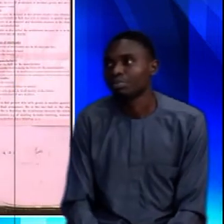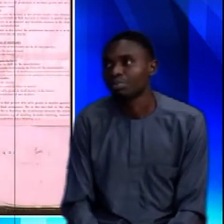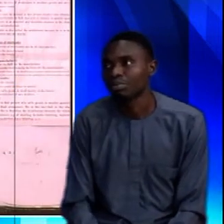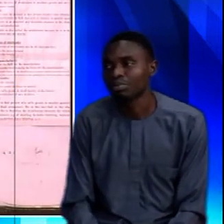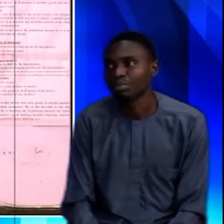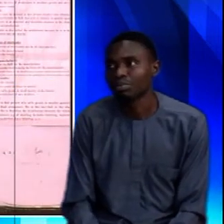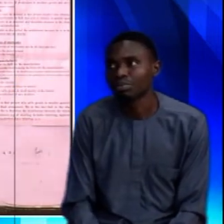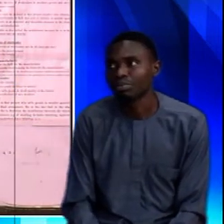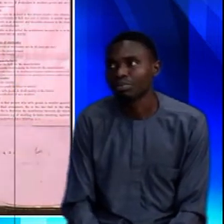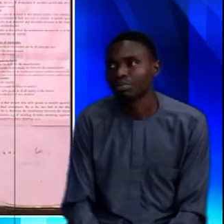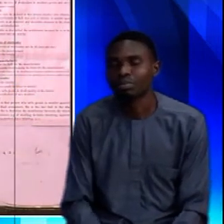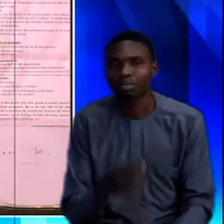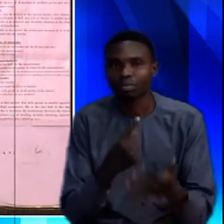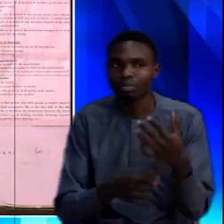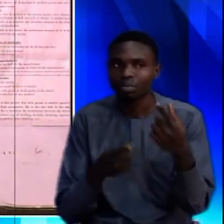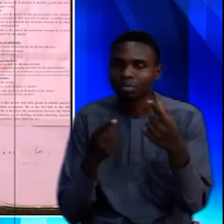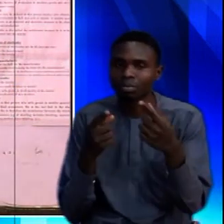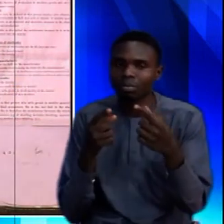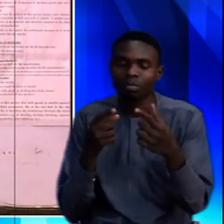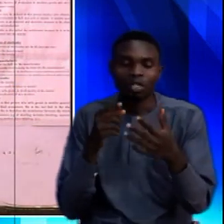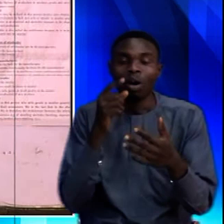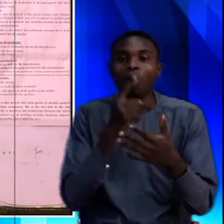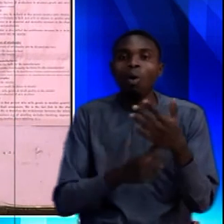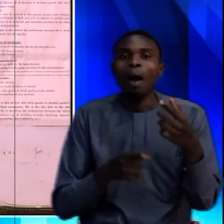situation. What happened in the market